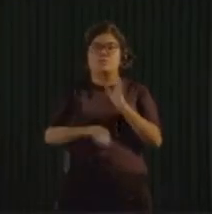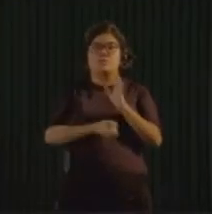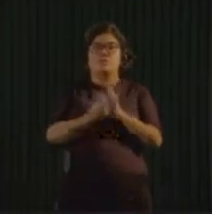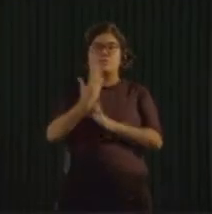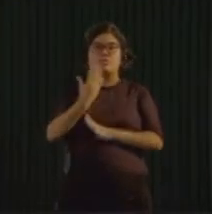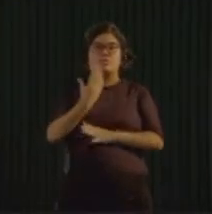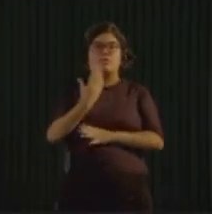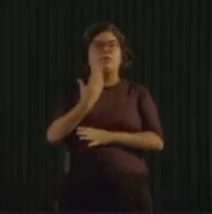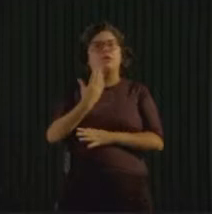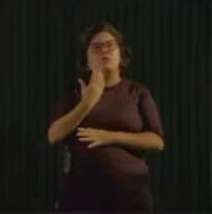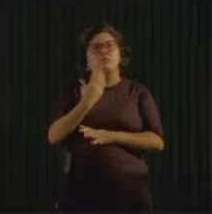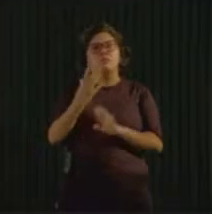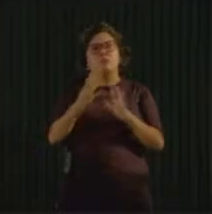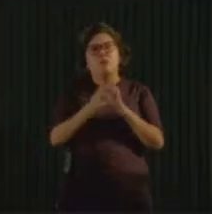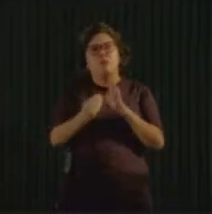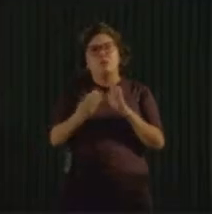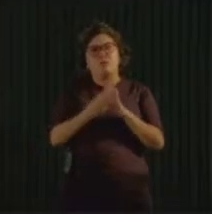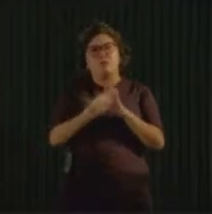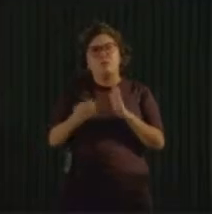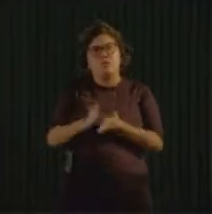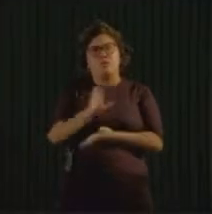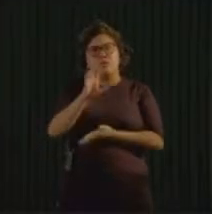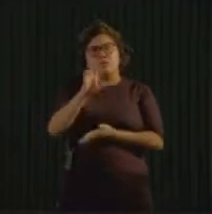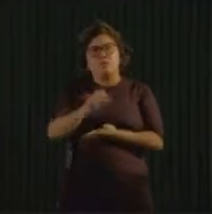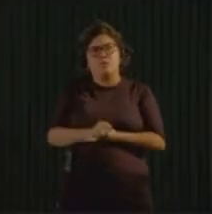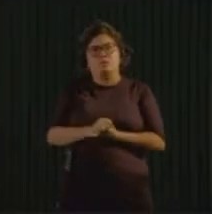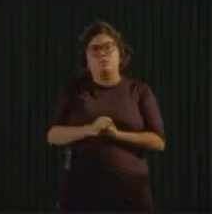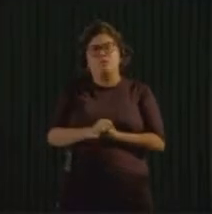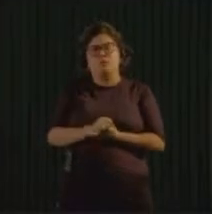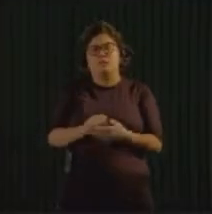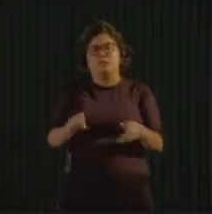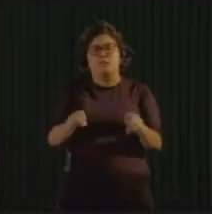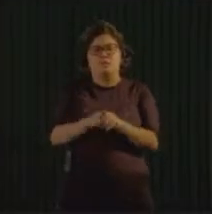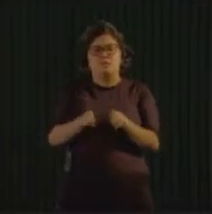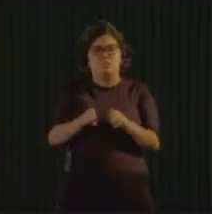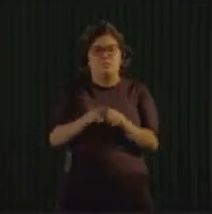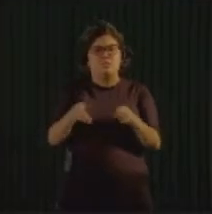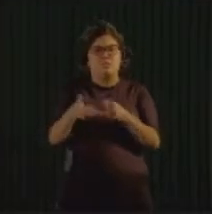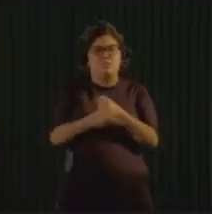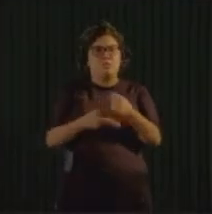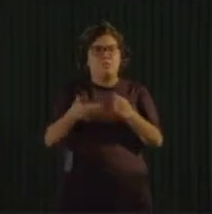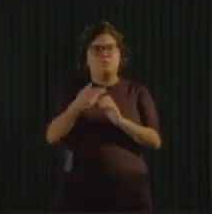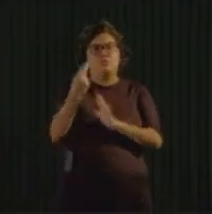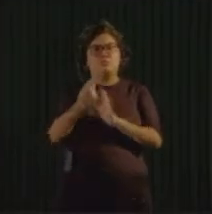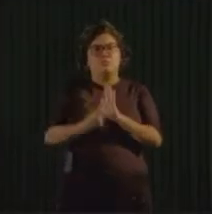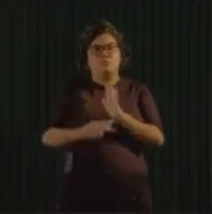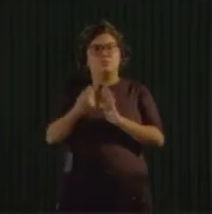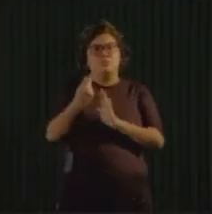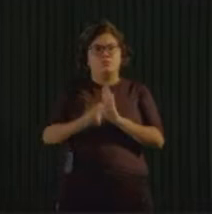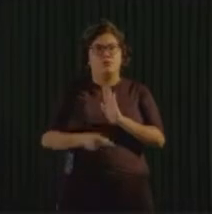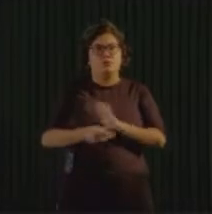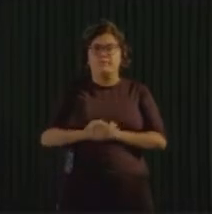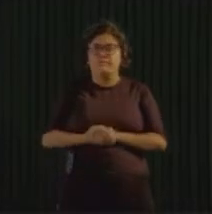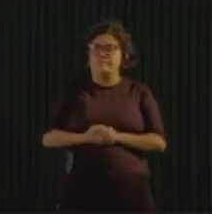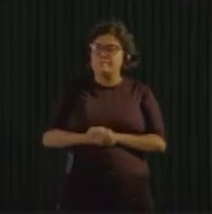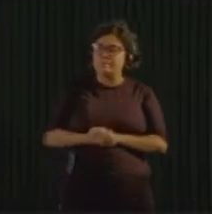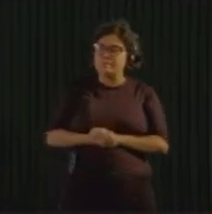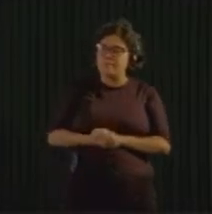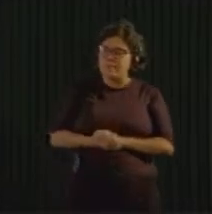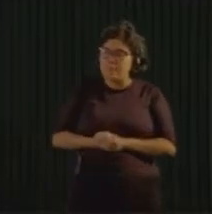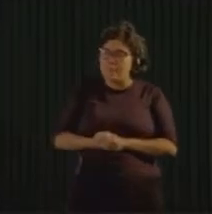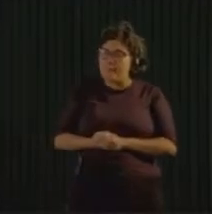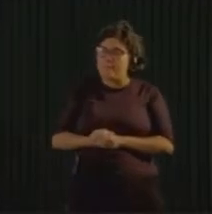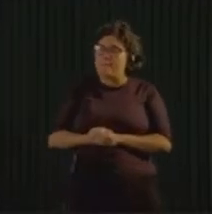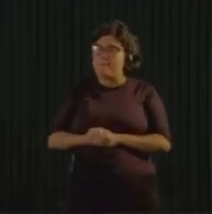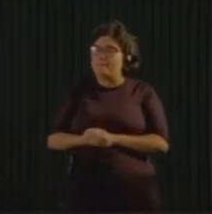implementation models or the actual project basis, what needs to be happen to actually implement such project. So in